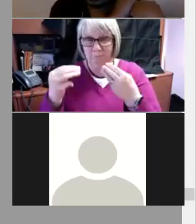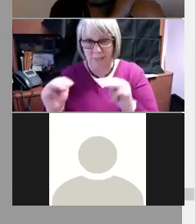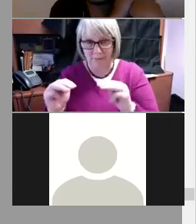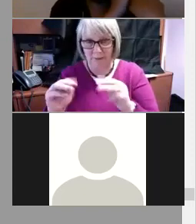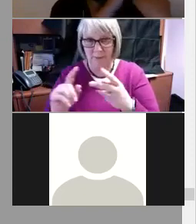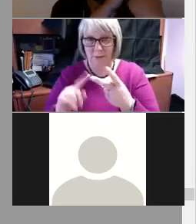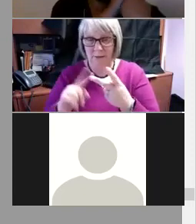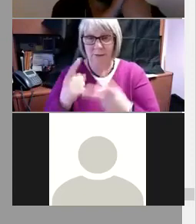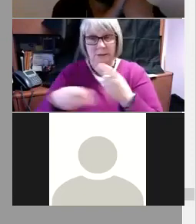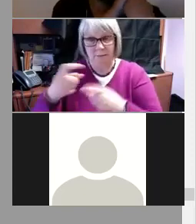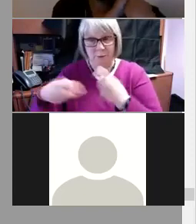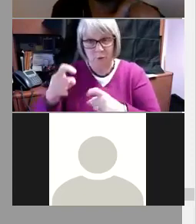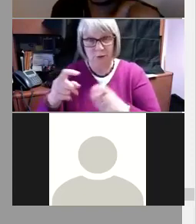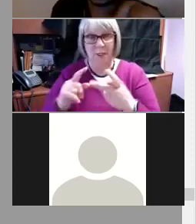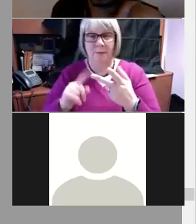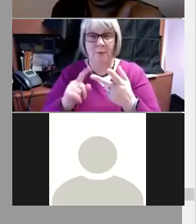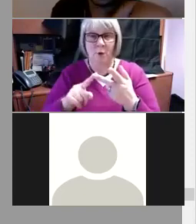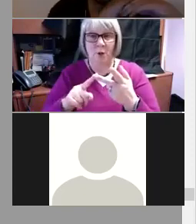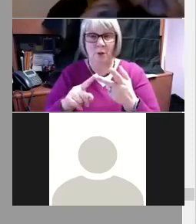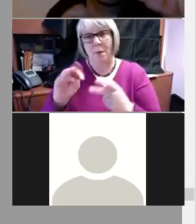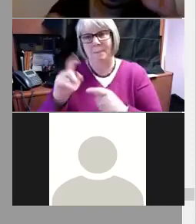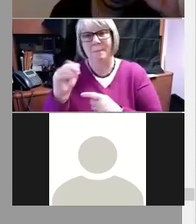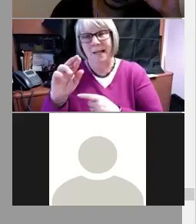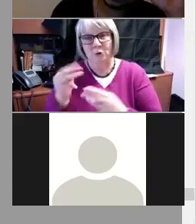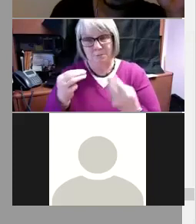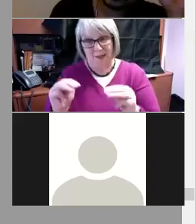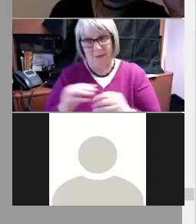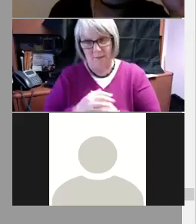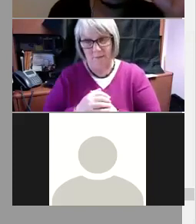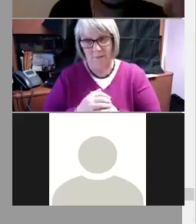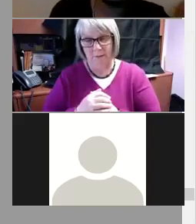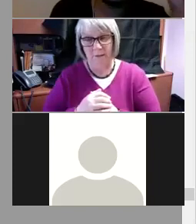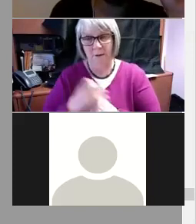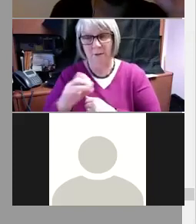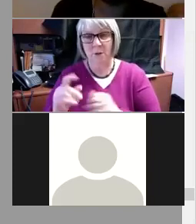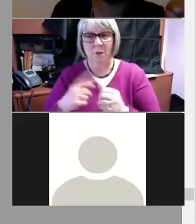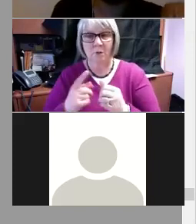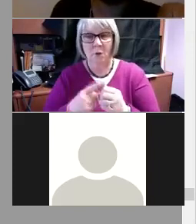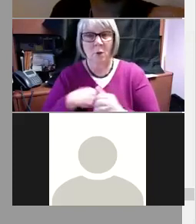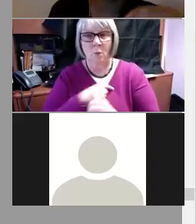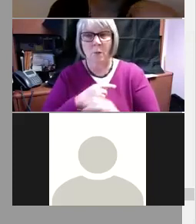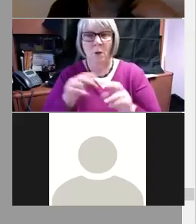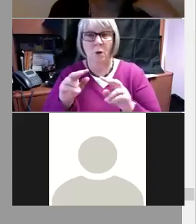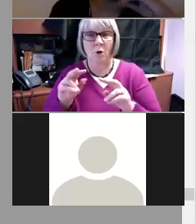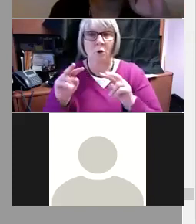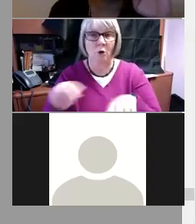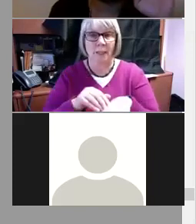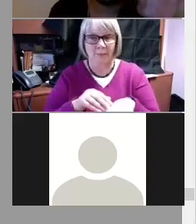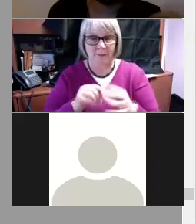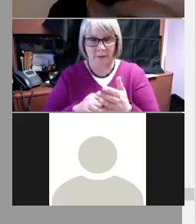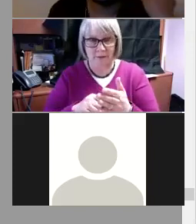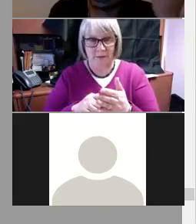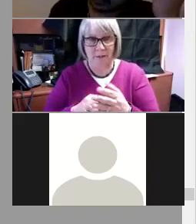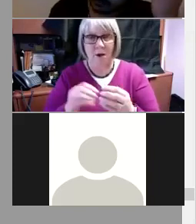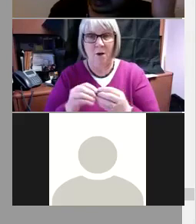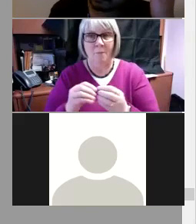is substitution method, and the third method is master method. So first we are going to look at recursion tree. It is more